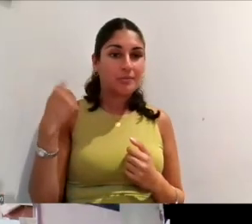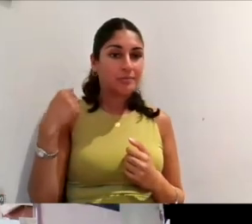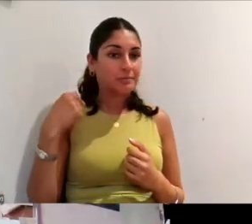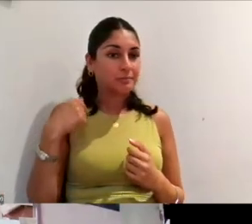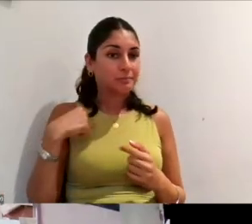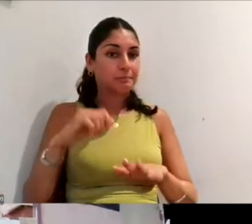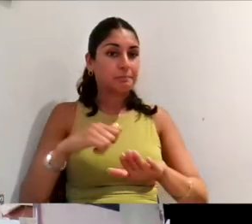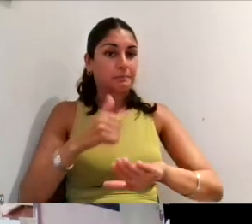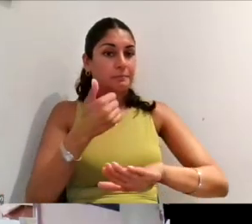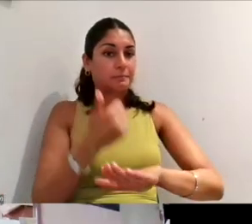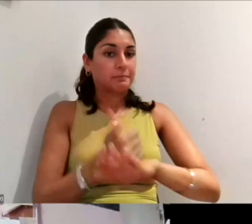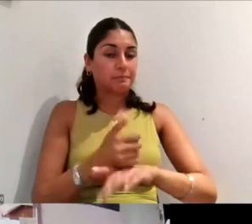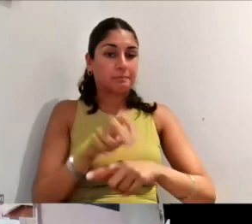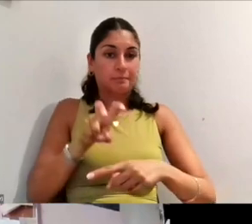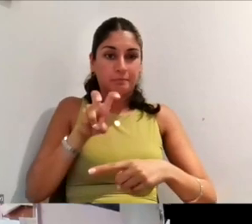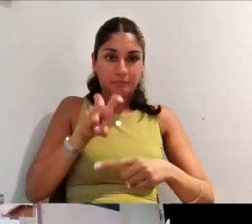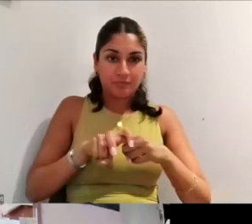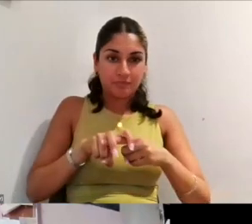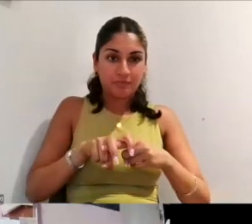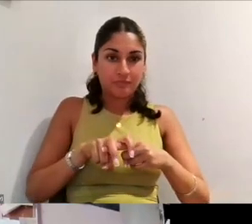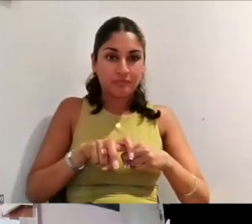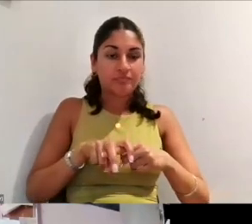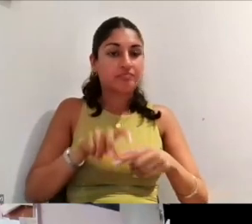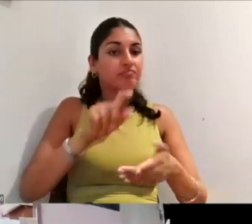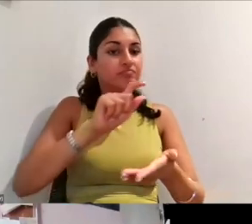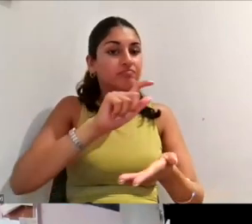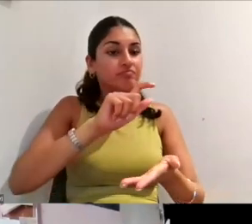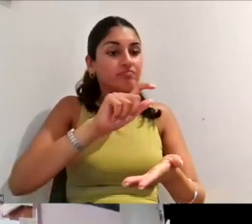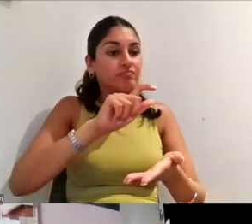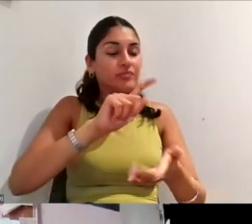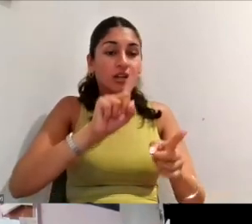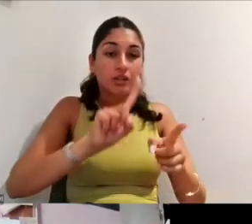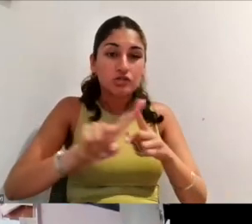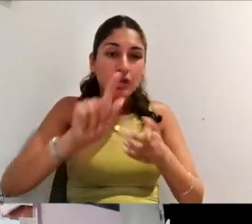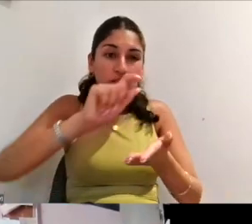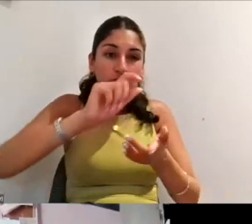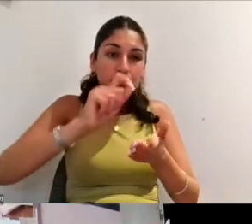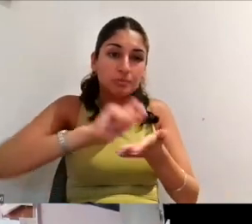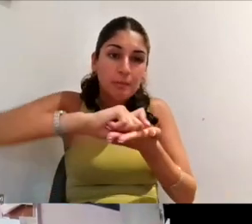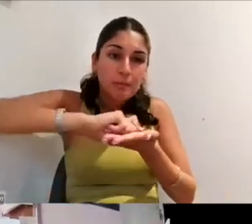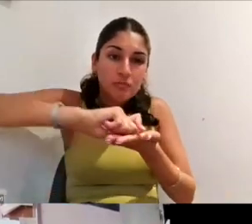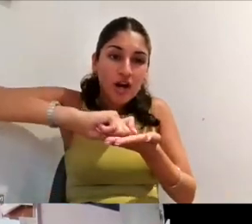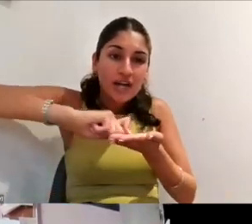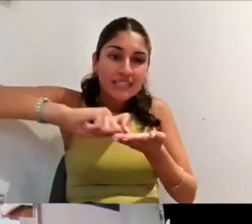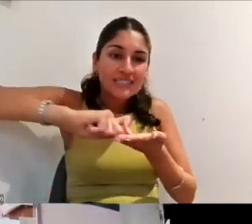When I handwrite, I can't even read my own writing. So,